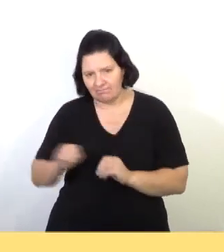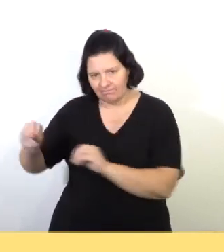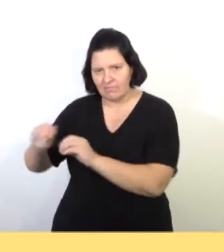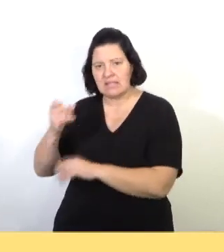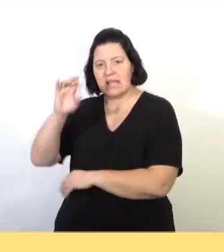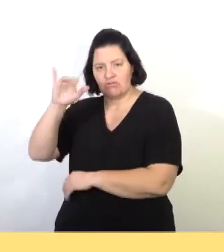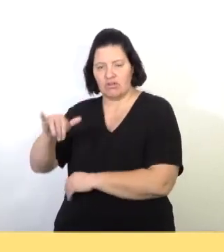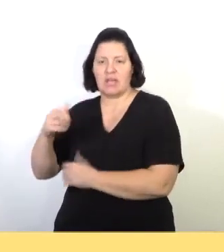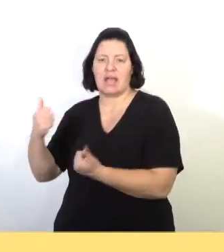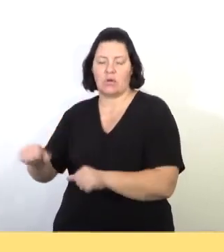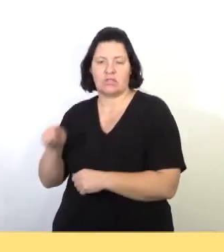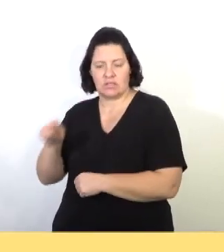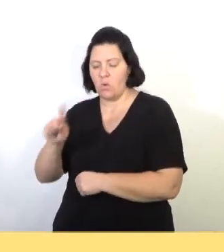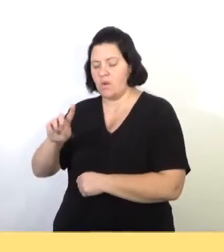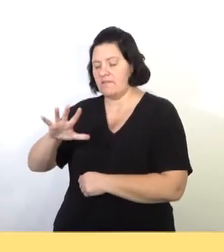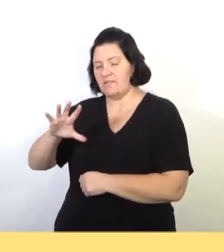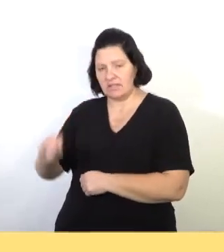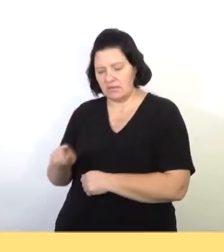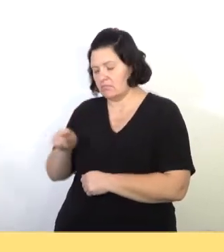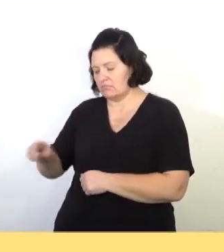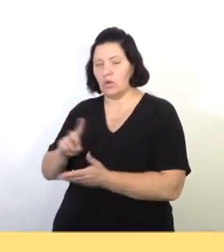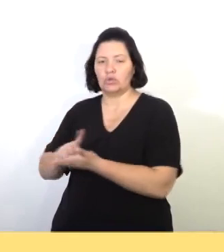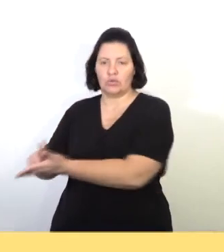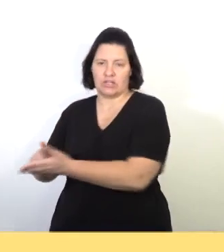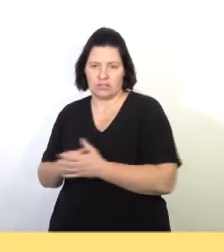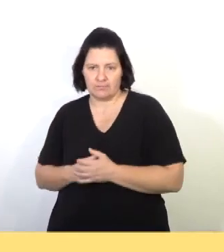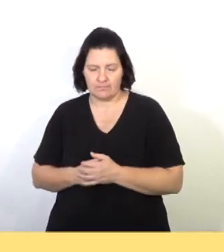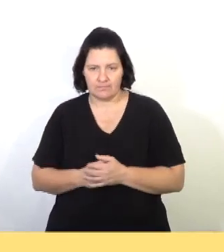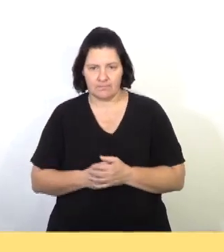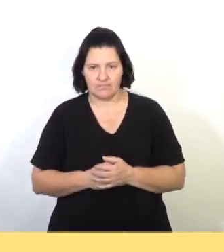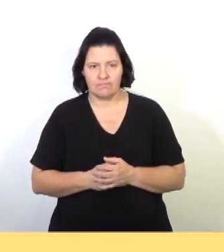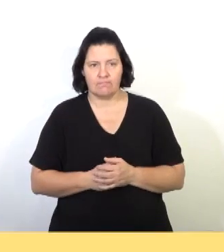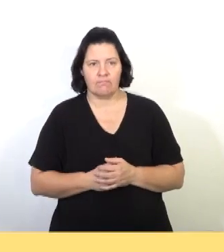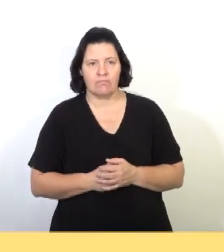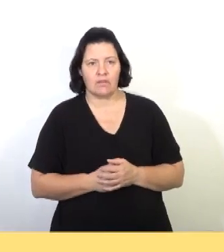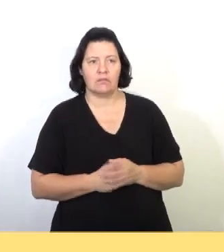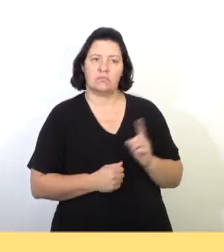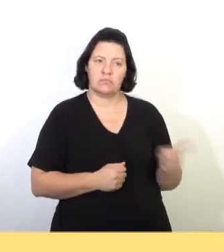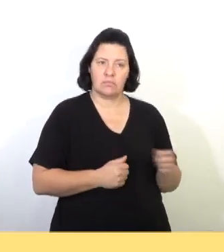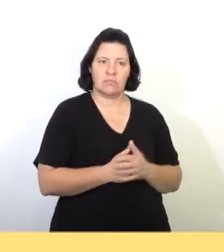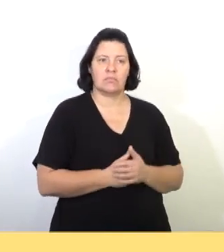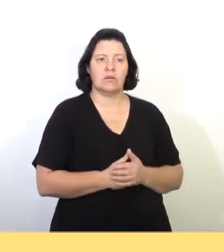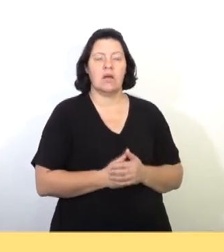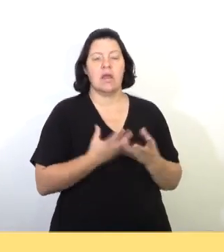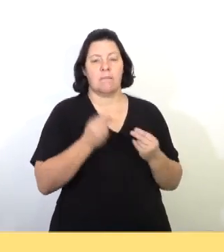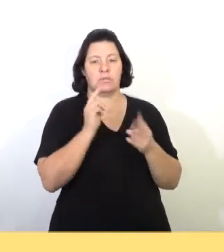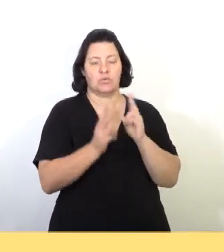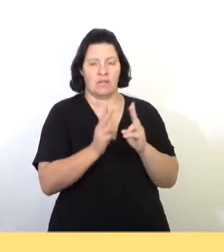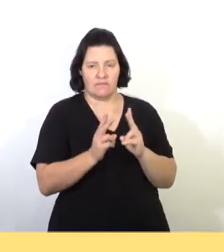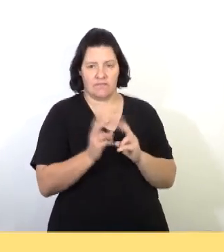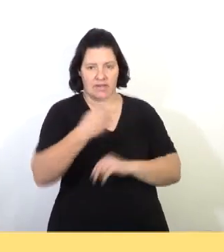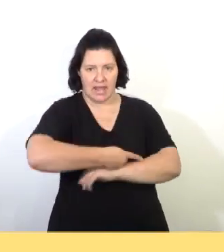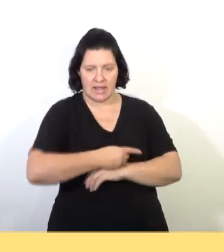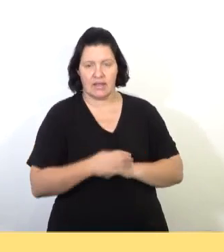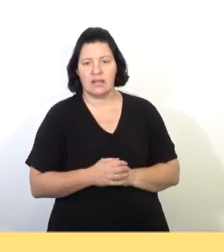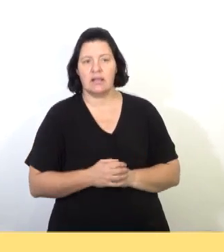I bring it to my sundry accounts. 150, then I say donations. And then on number 12,